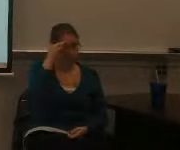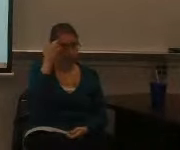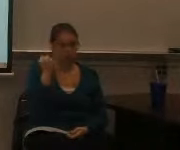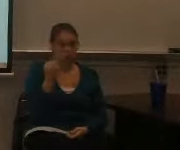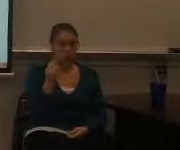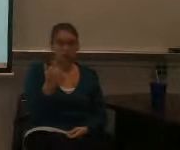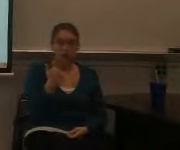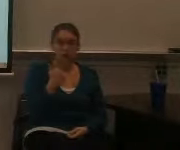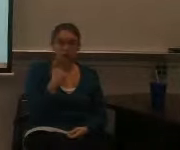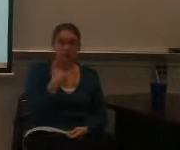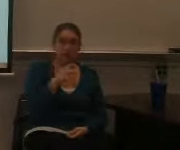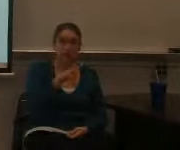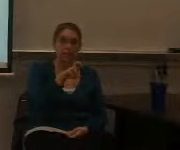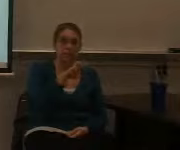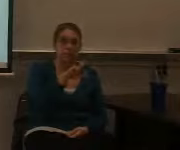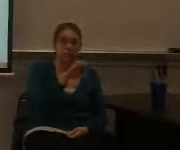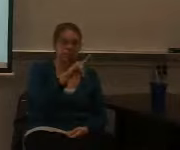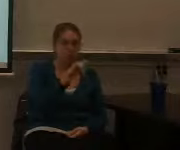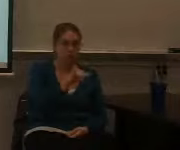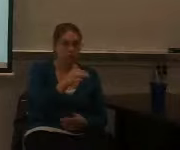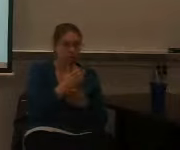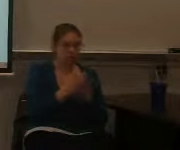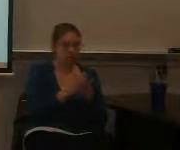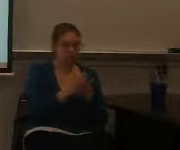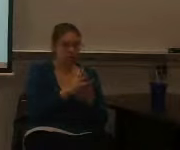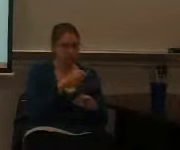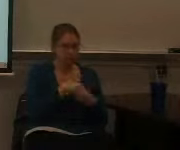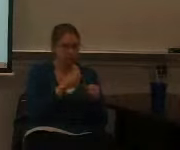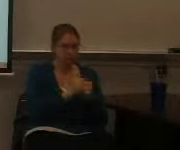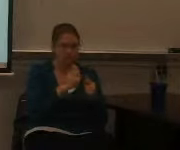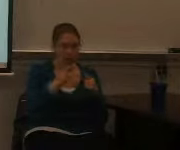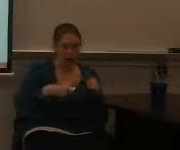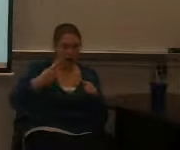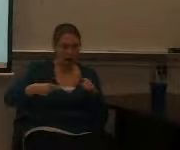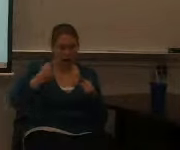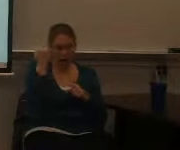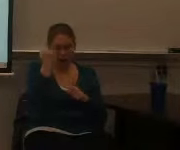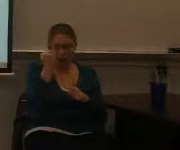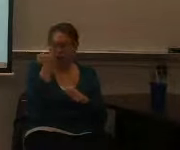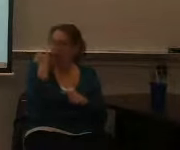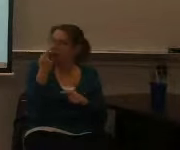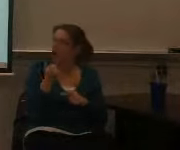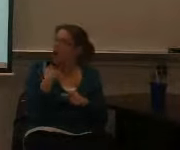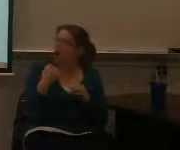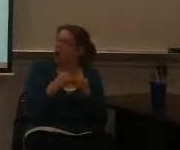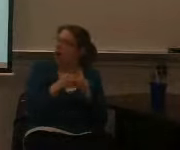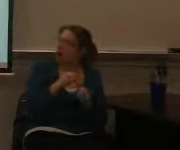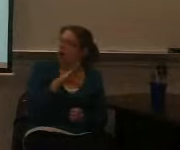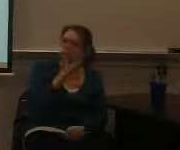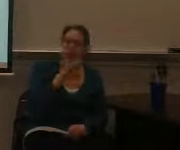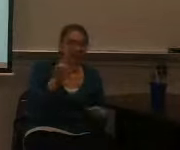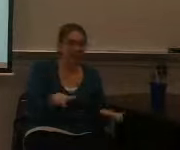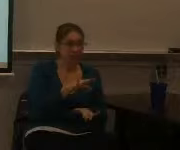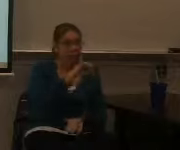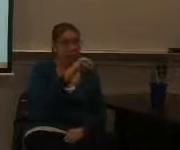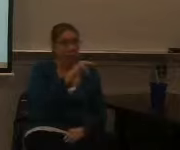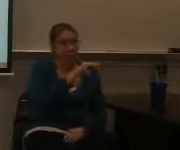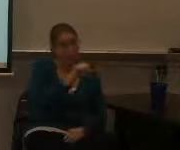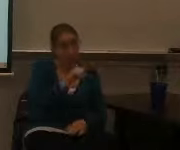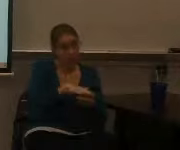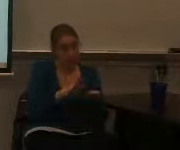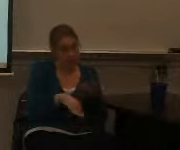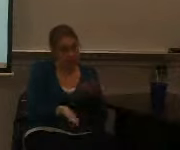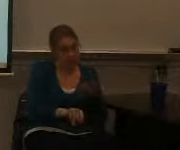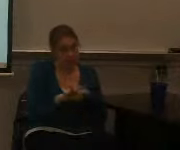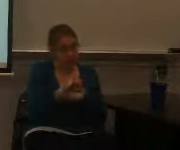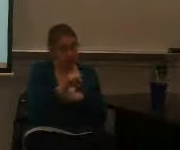So there's a velocity component to spiraling. If you have more active biomass on the bottom of the